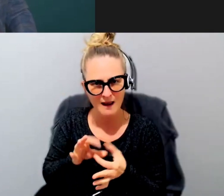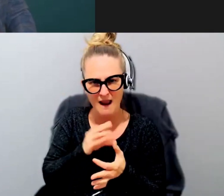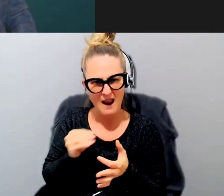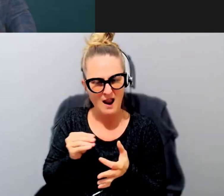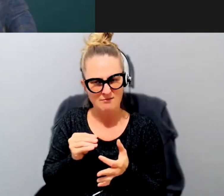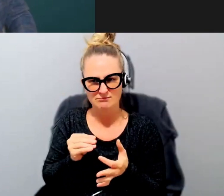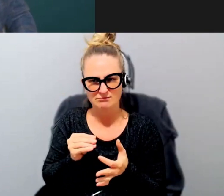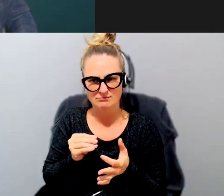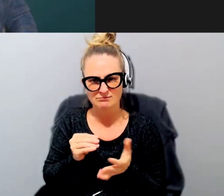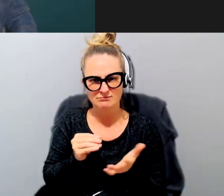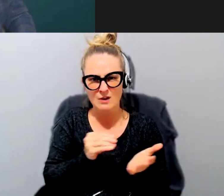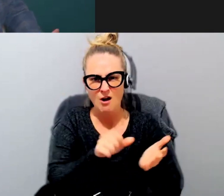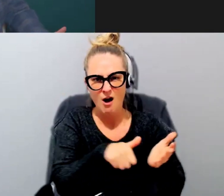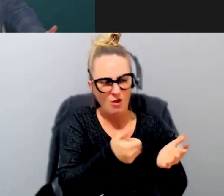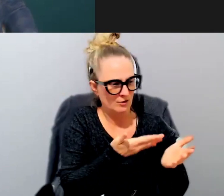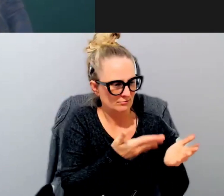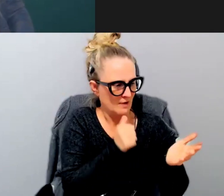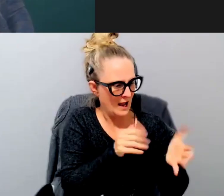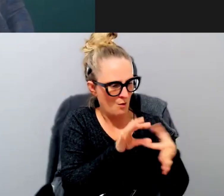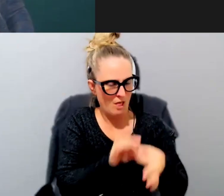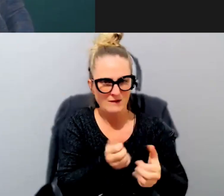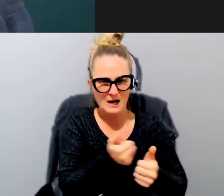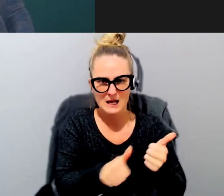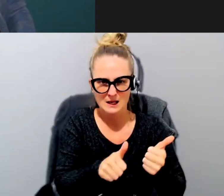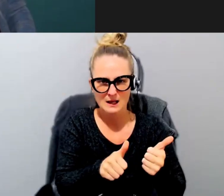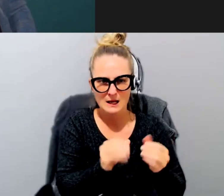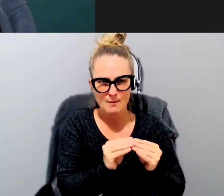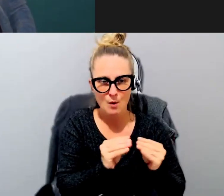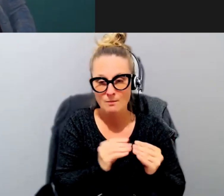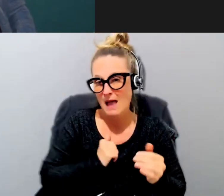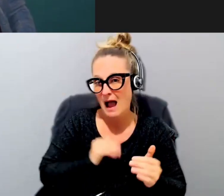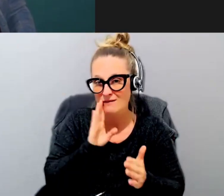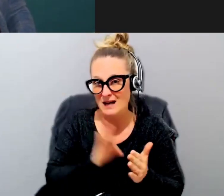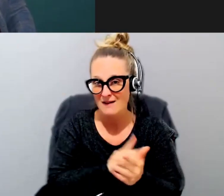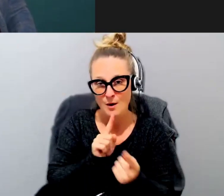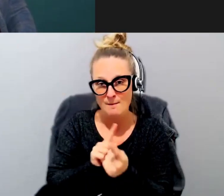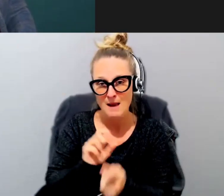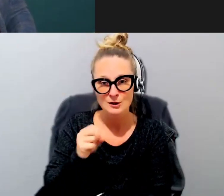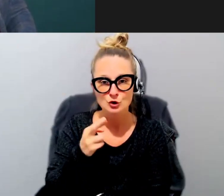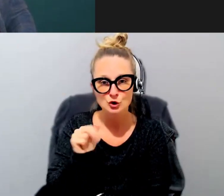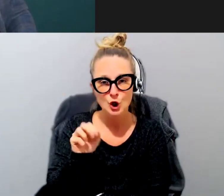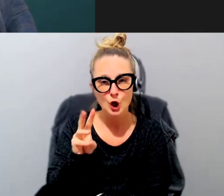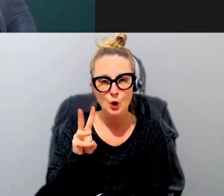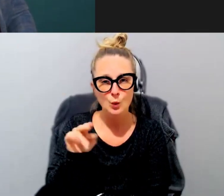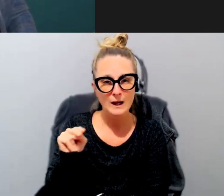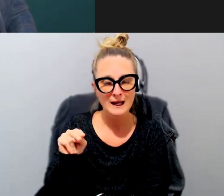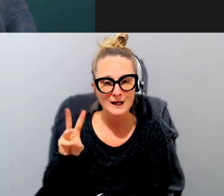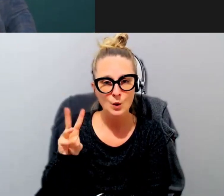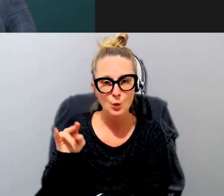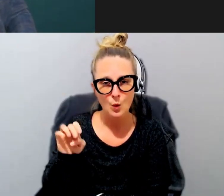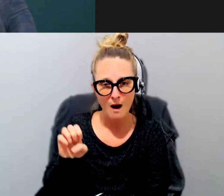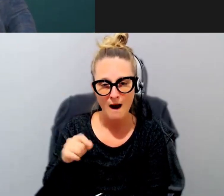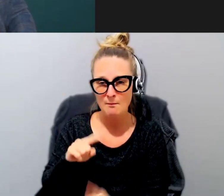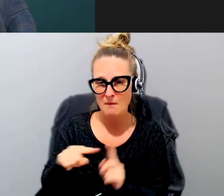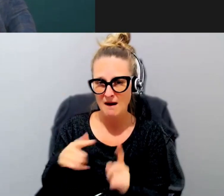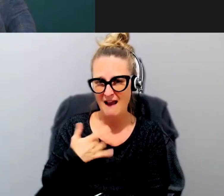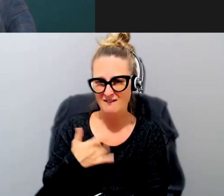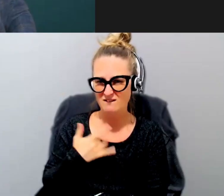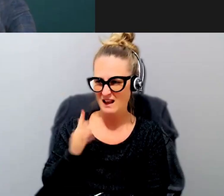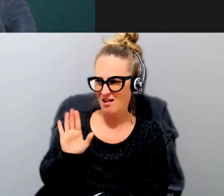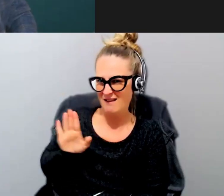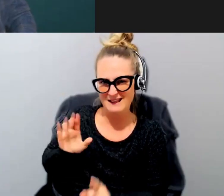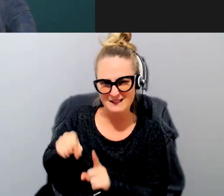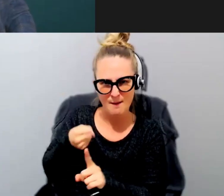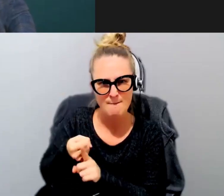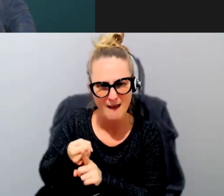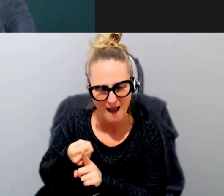relevant. I never met Sherwin Wine. I feel his impact every day because the people I